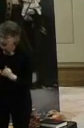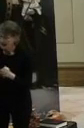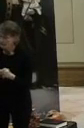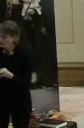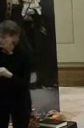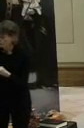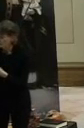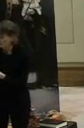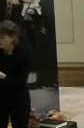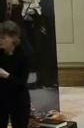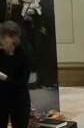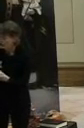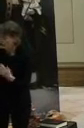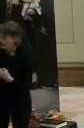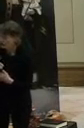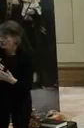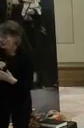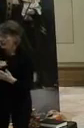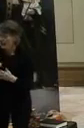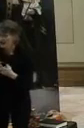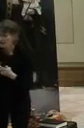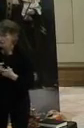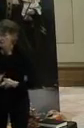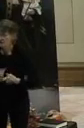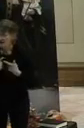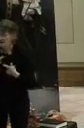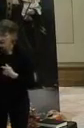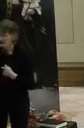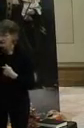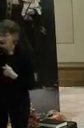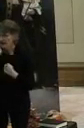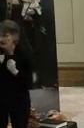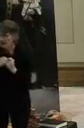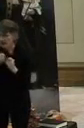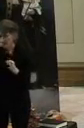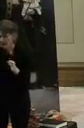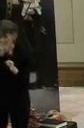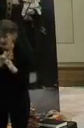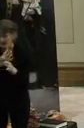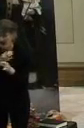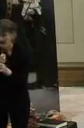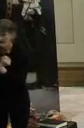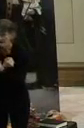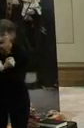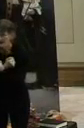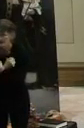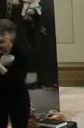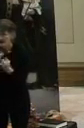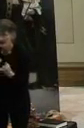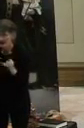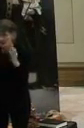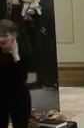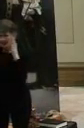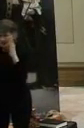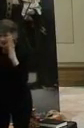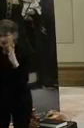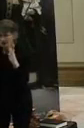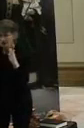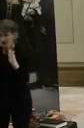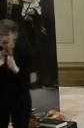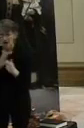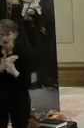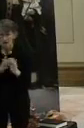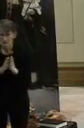and strengthen us to live each day in faith, hope, and love. Hear the prayers we present to you this